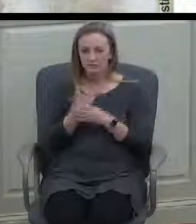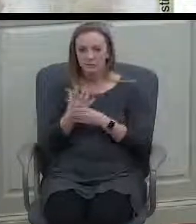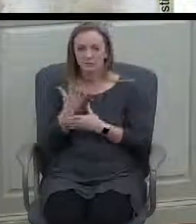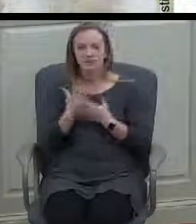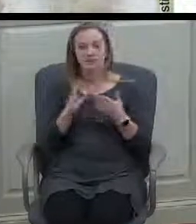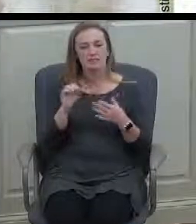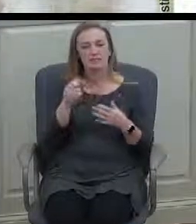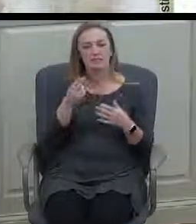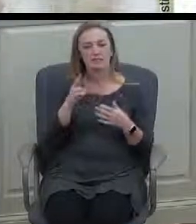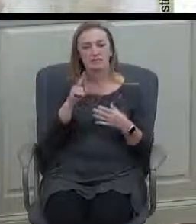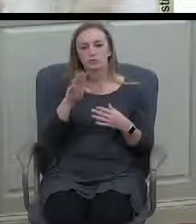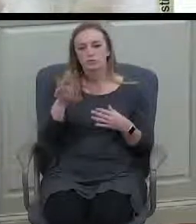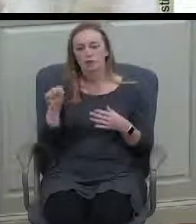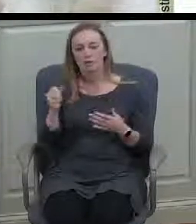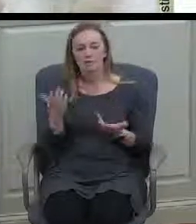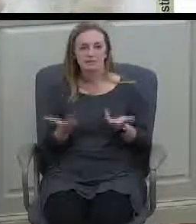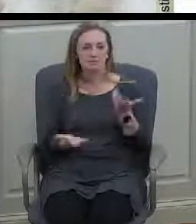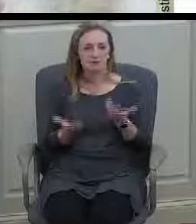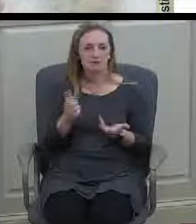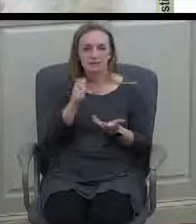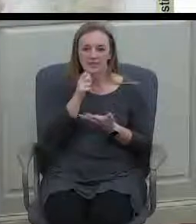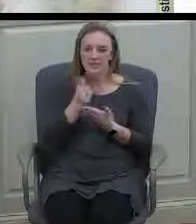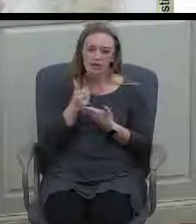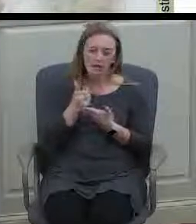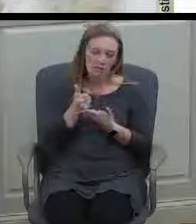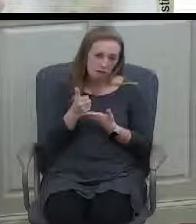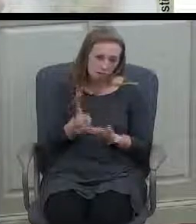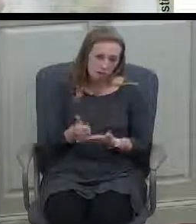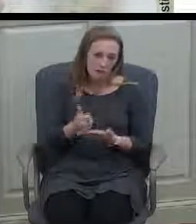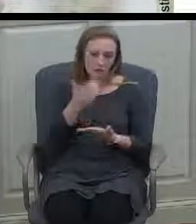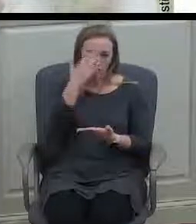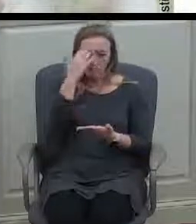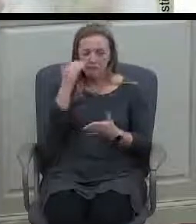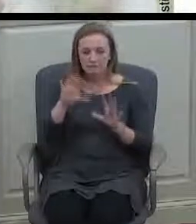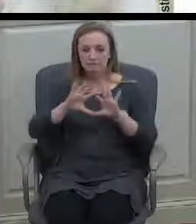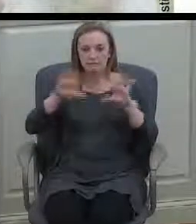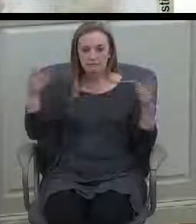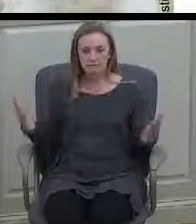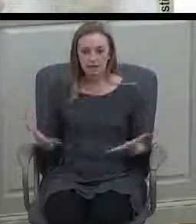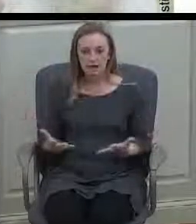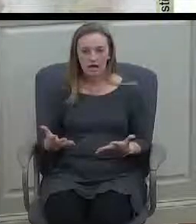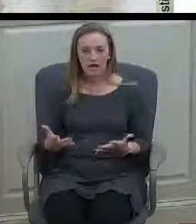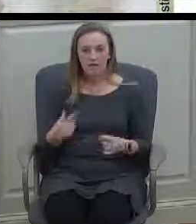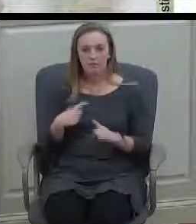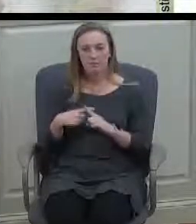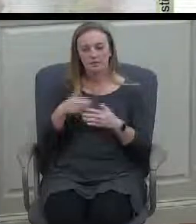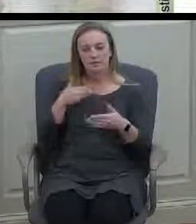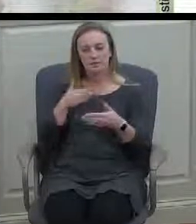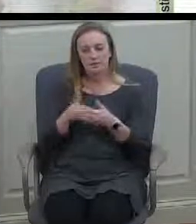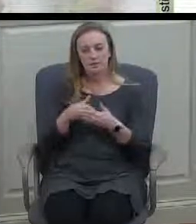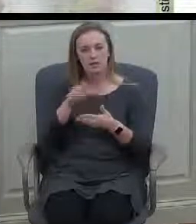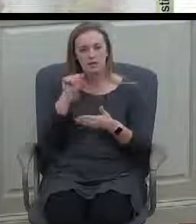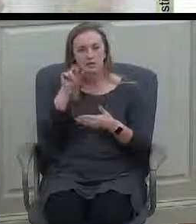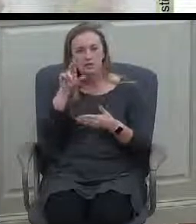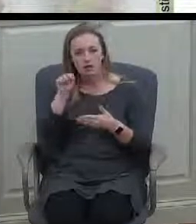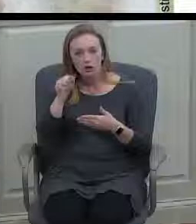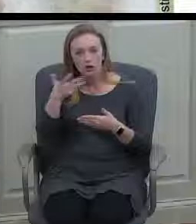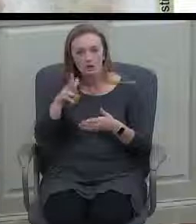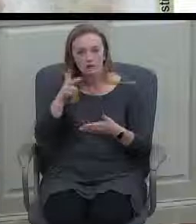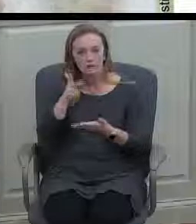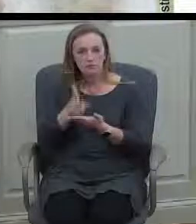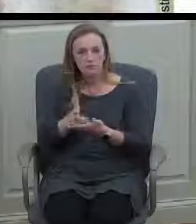maybe aren't helpful because of the size, and they're right next to parked cars. And so just thinking